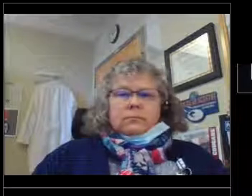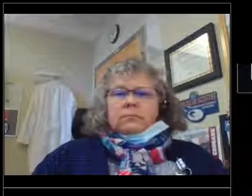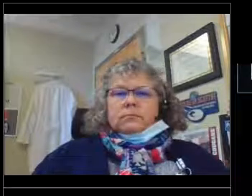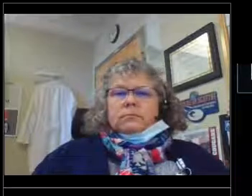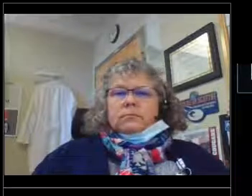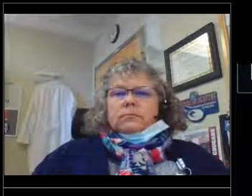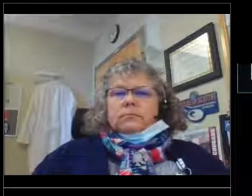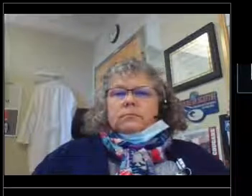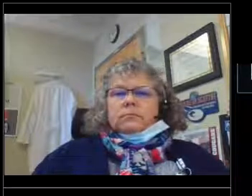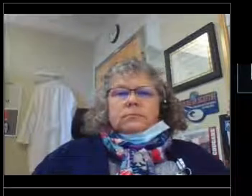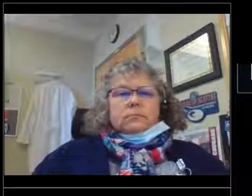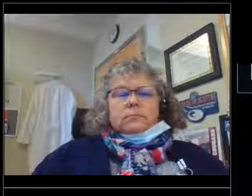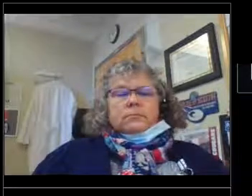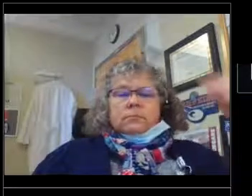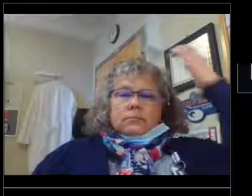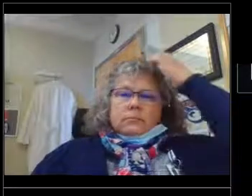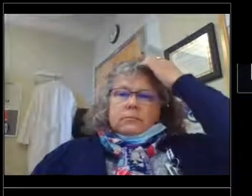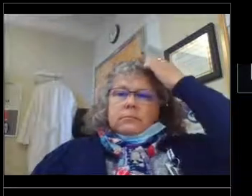also has been some,